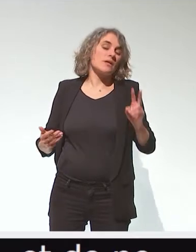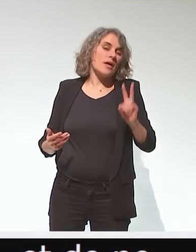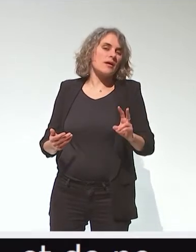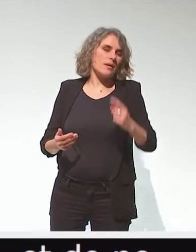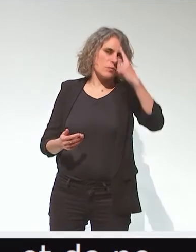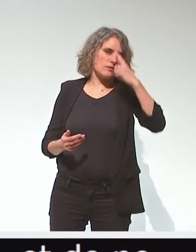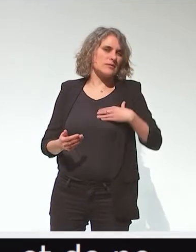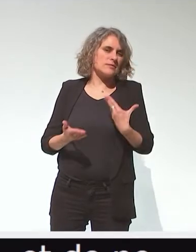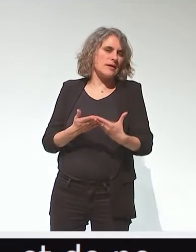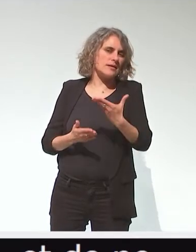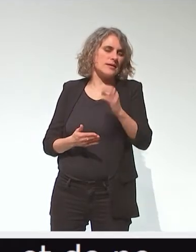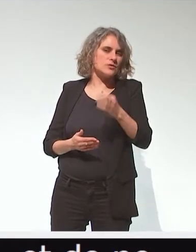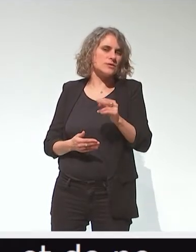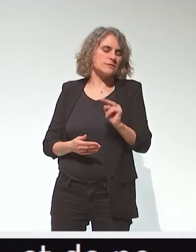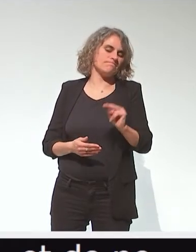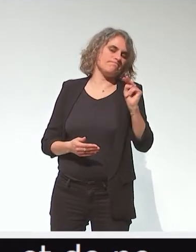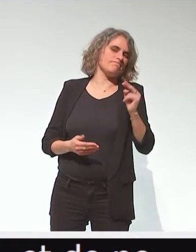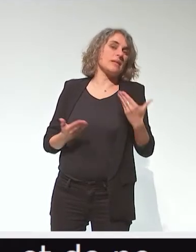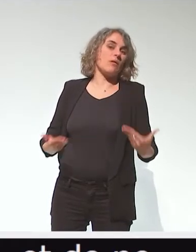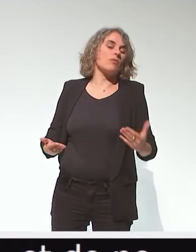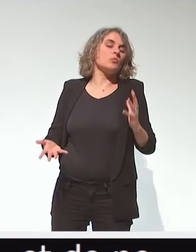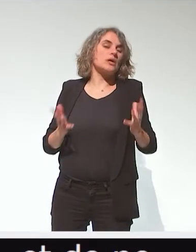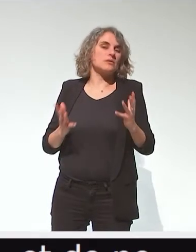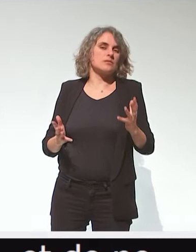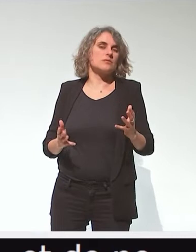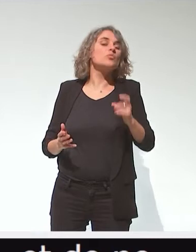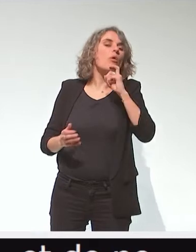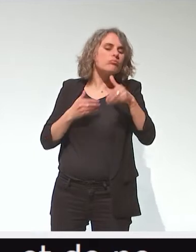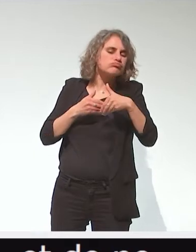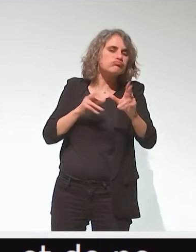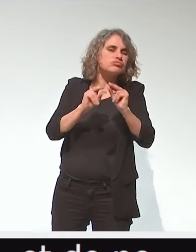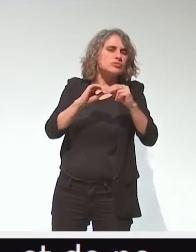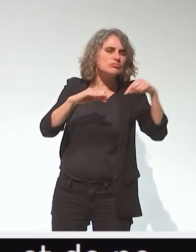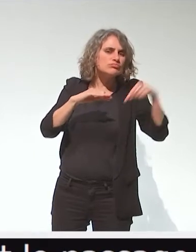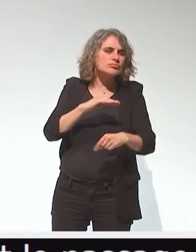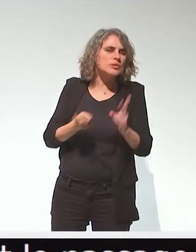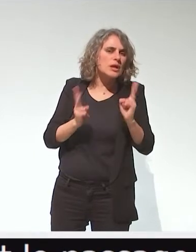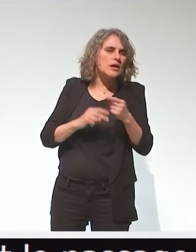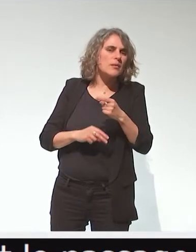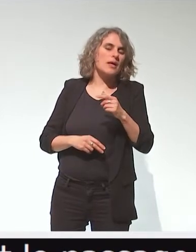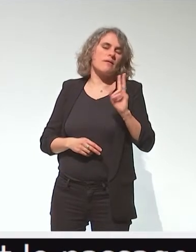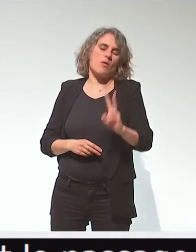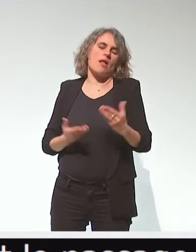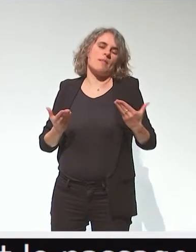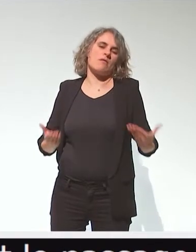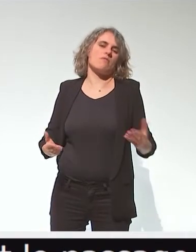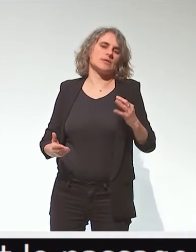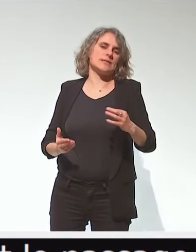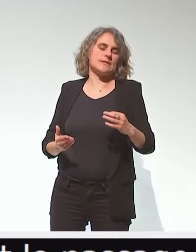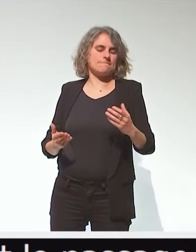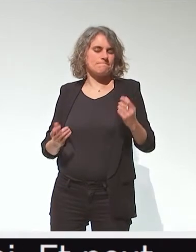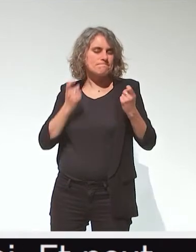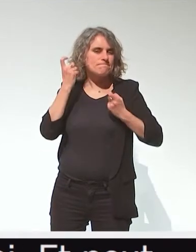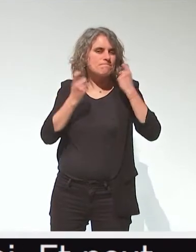an initial steps into an unsheltered labour market. And perhaps we can talk about this afterwards, I don't know, but we're